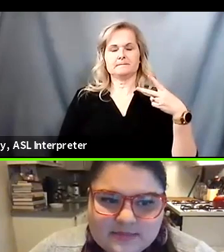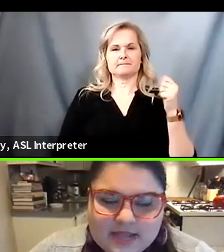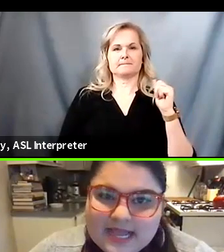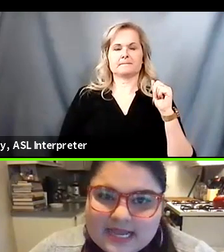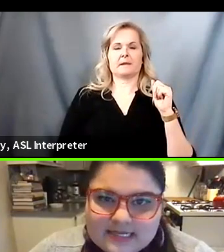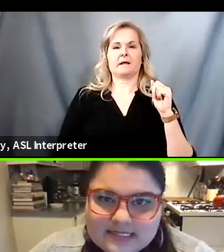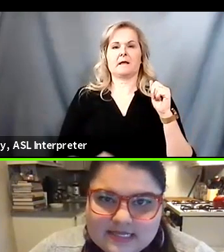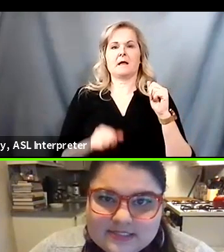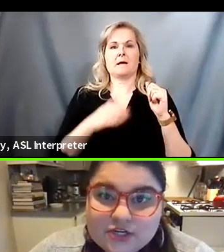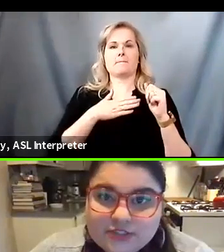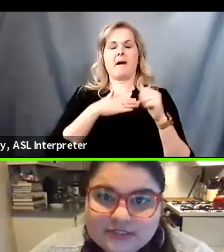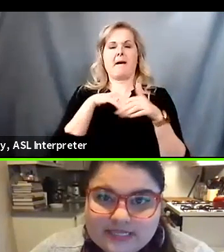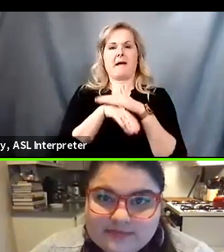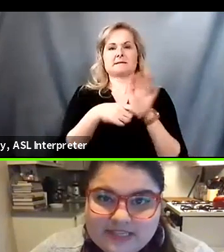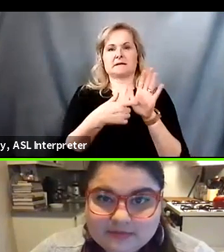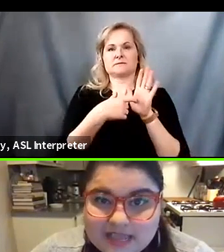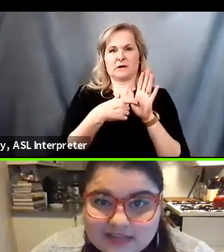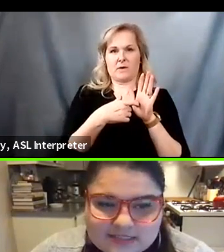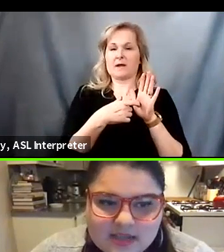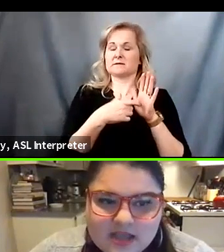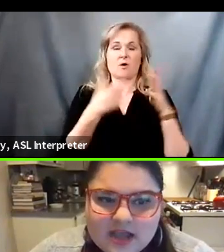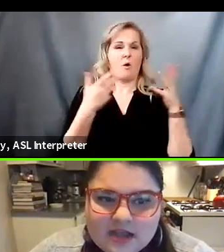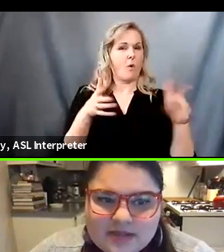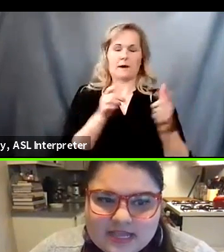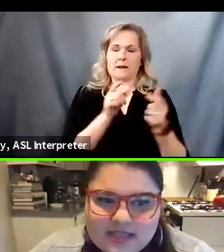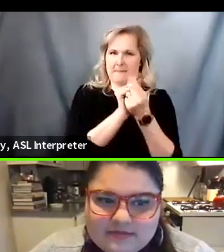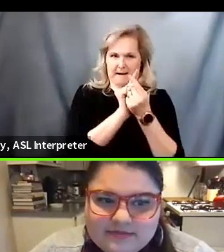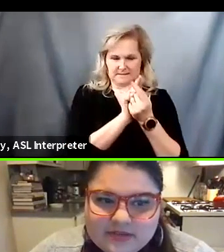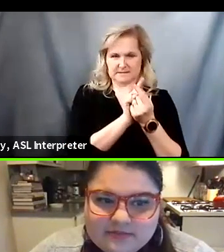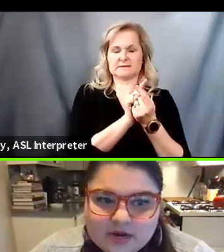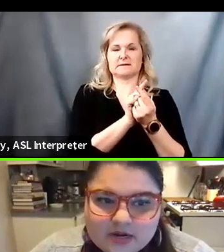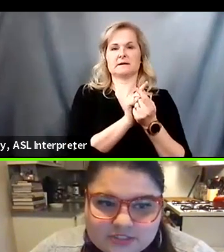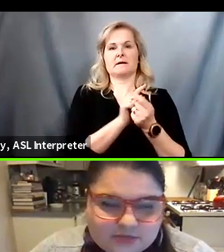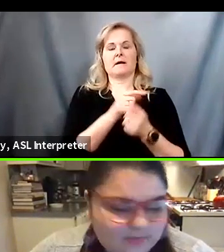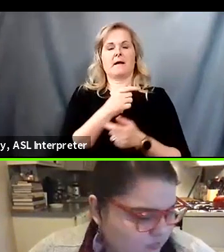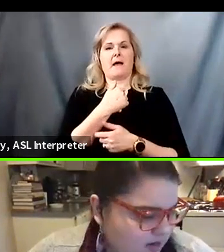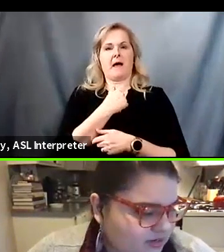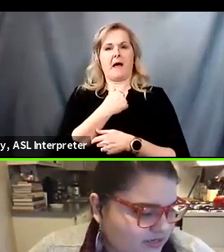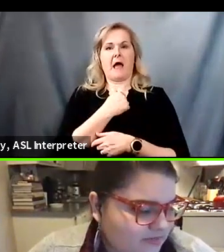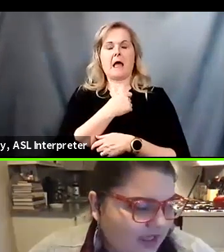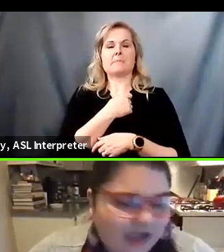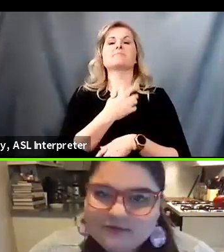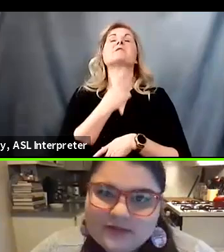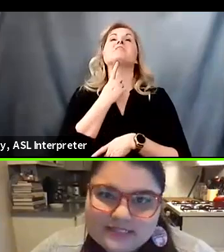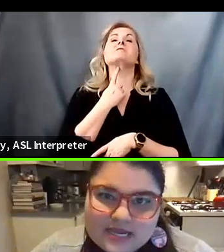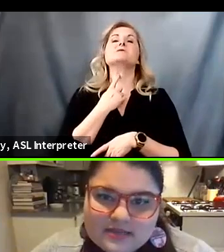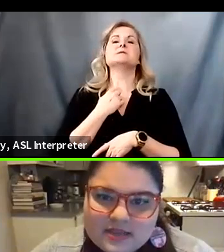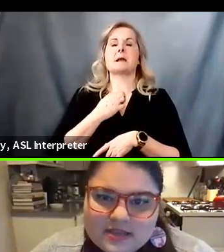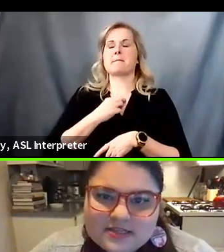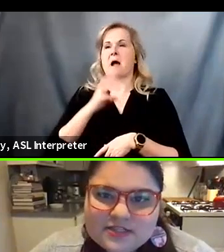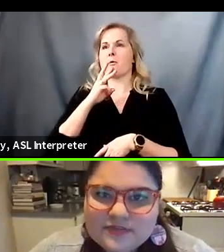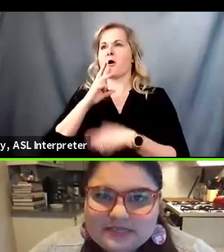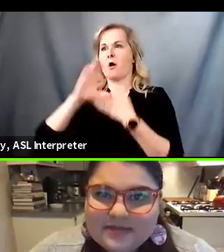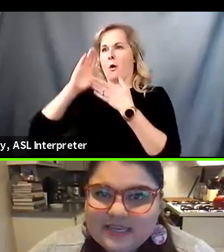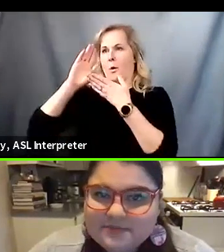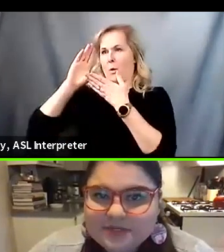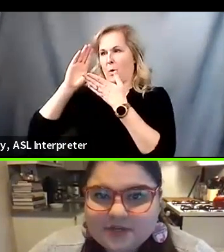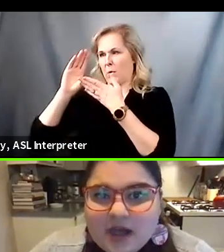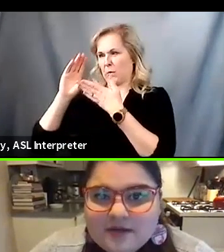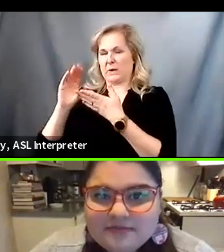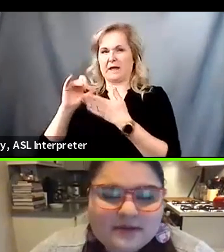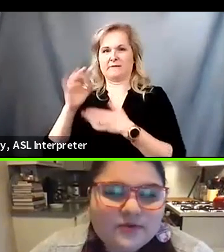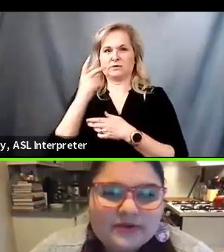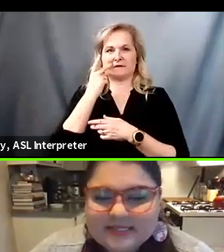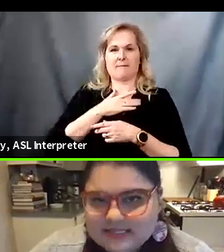Yes, my access needs are currently being met. I am very parched. My water is about halfway done. So if you see my camera